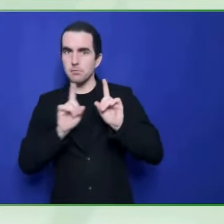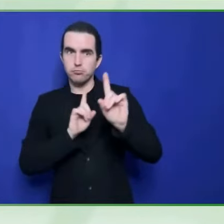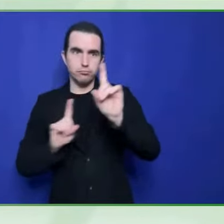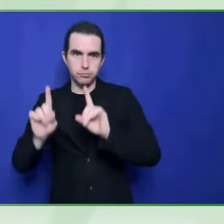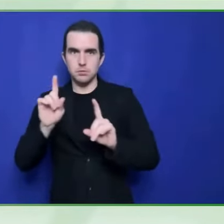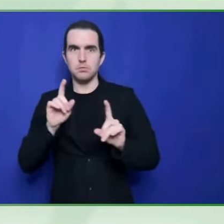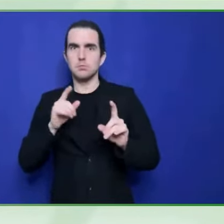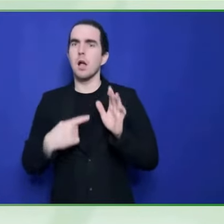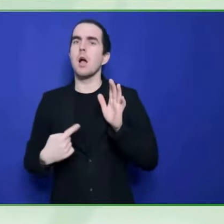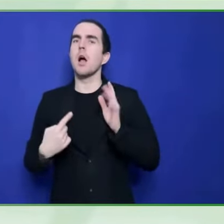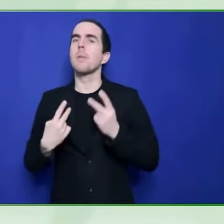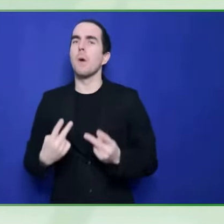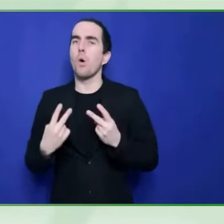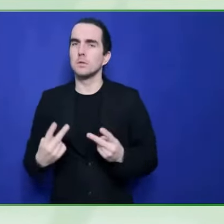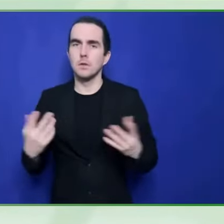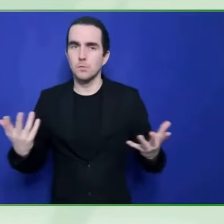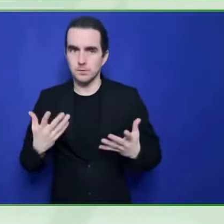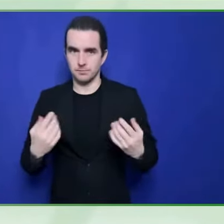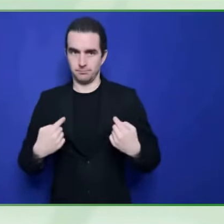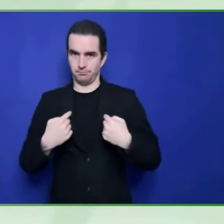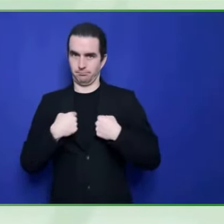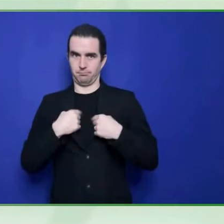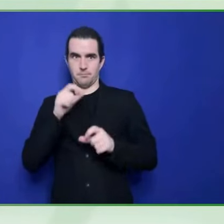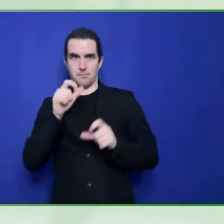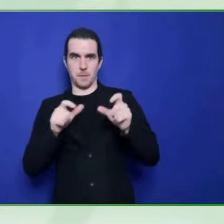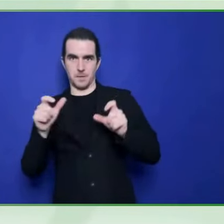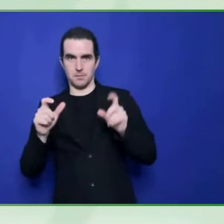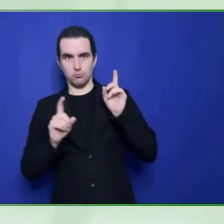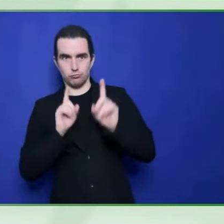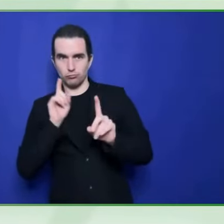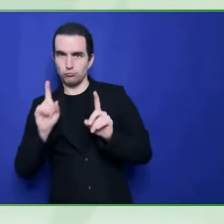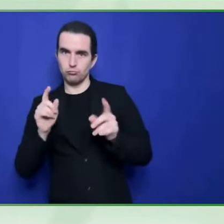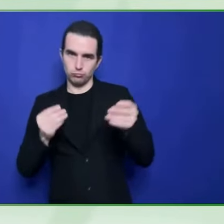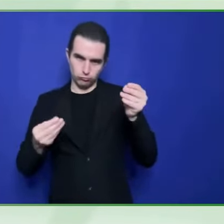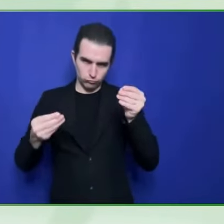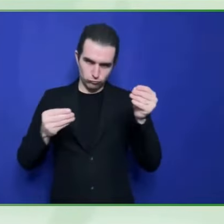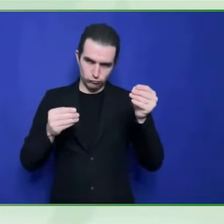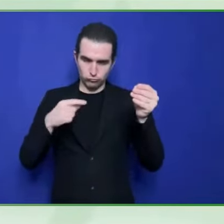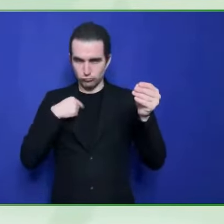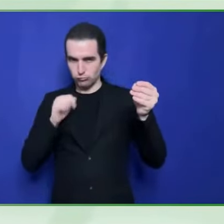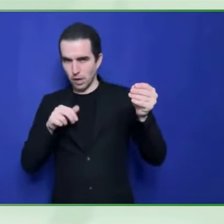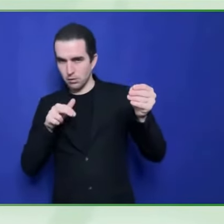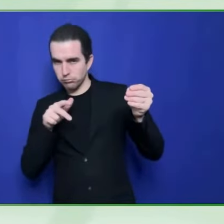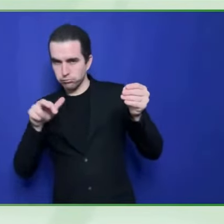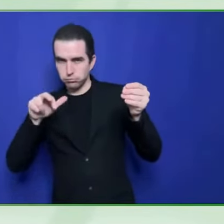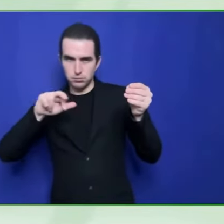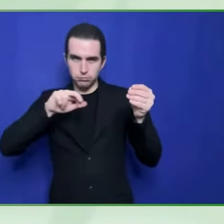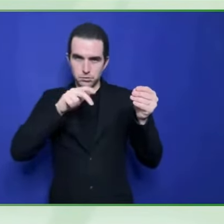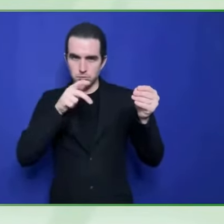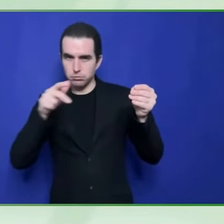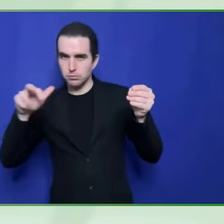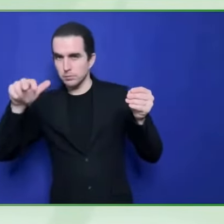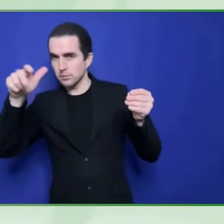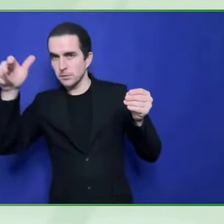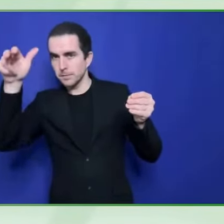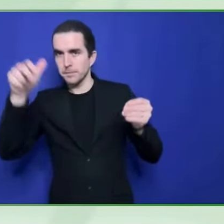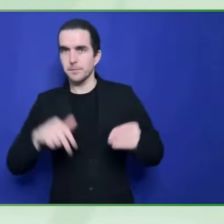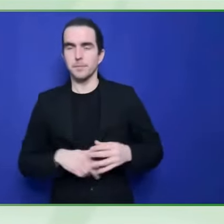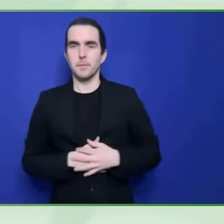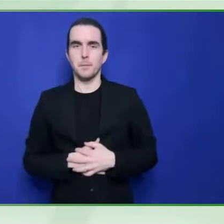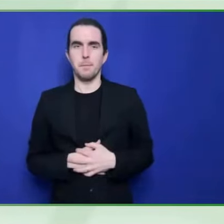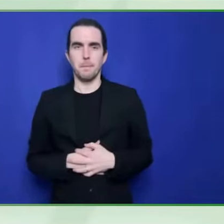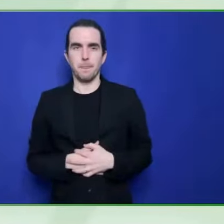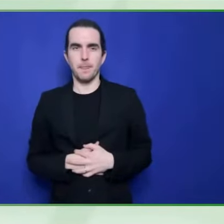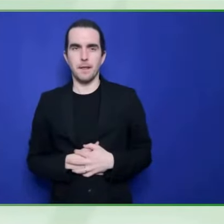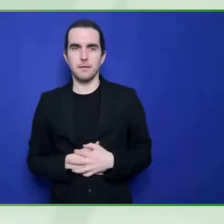used to viewing maps as something really static, but the ground information of what maps should indicate